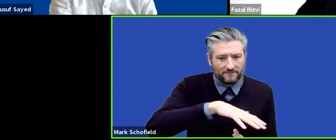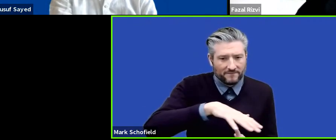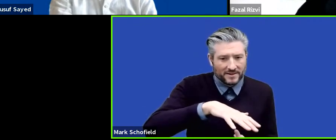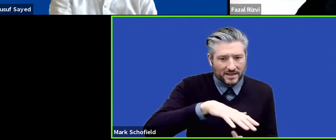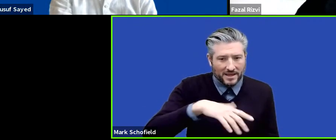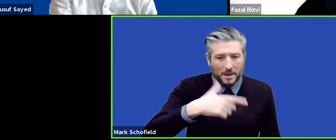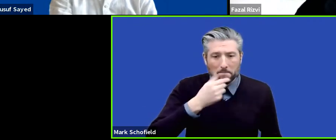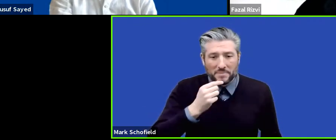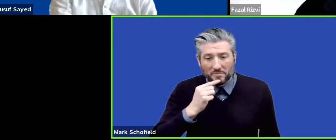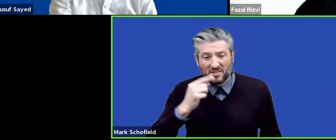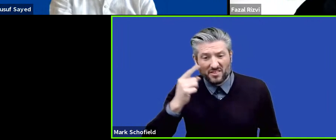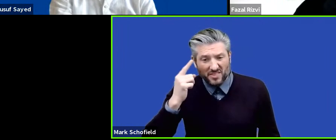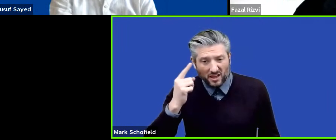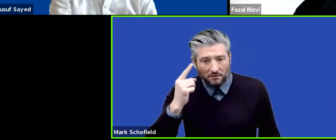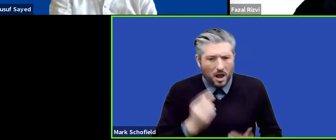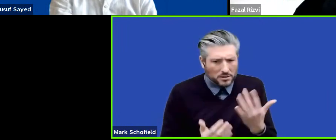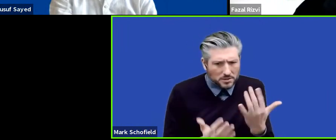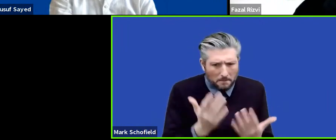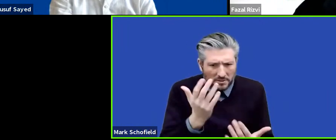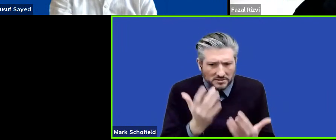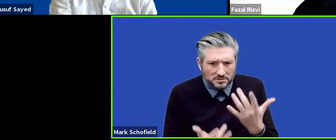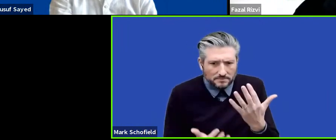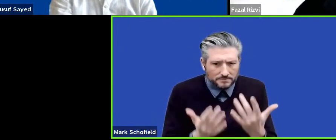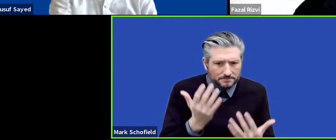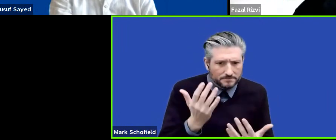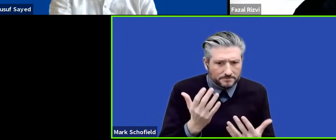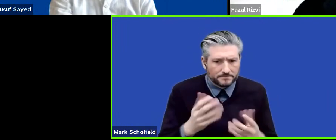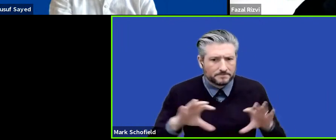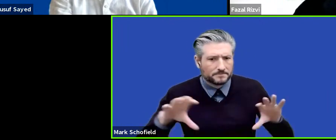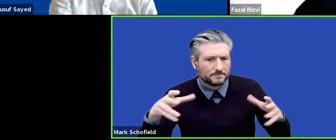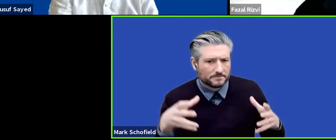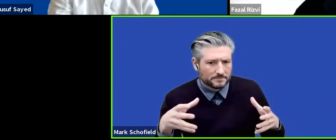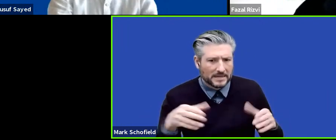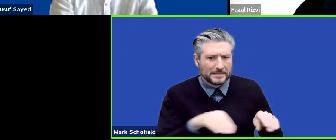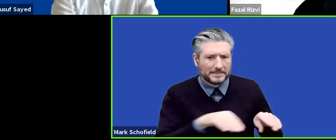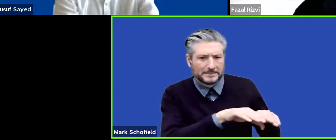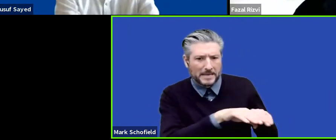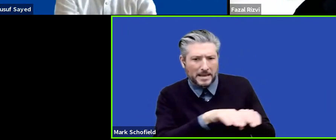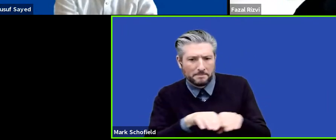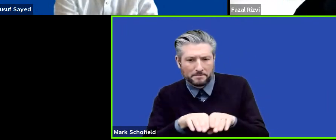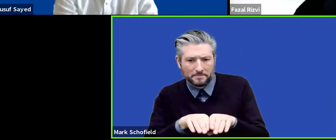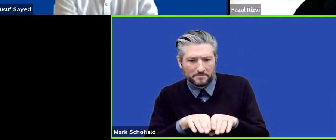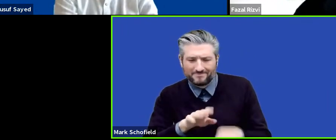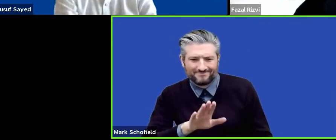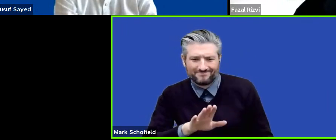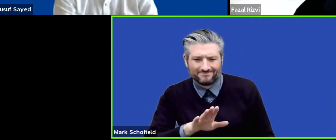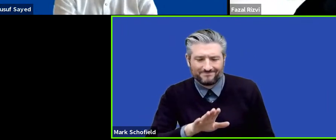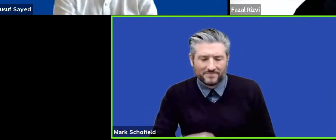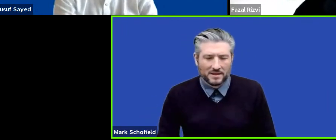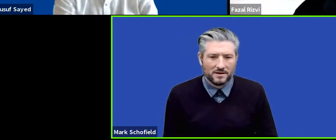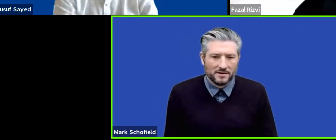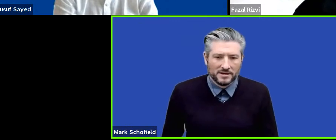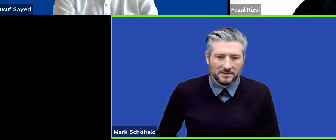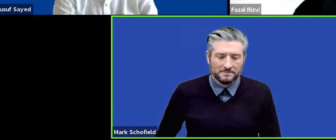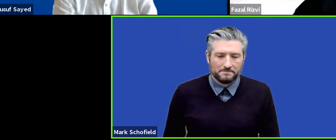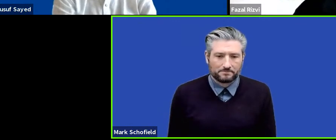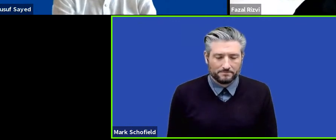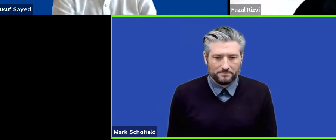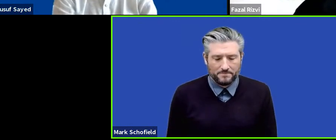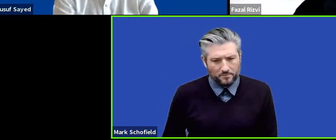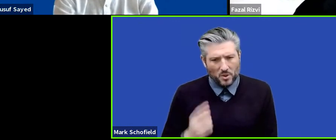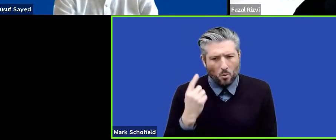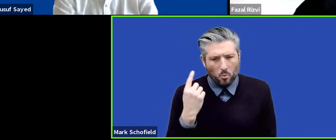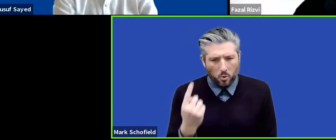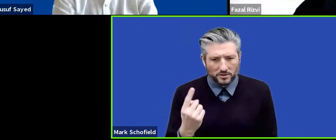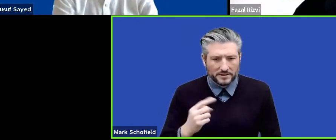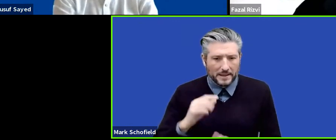thinking rather than Arjuna Puttarai, thus the anthropologist, has drawn a wonderful